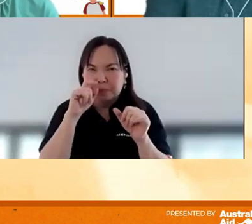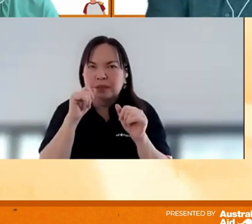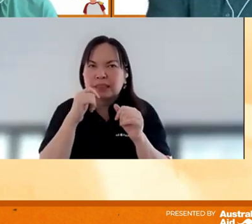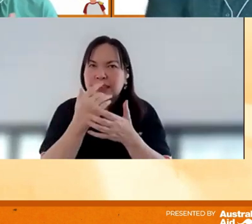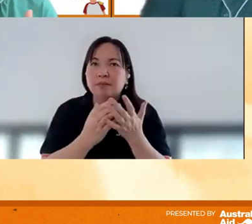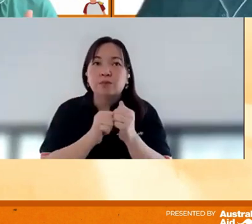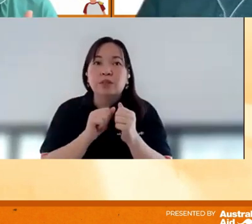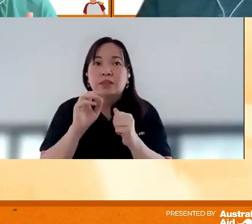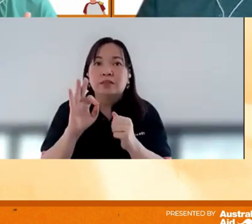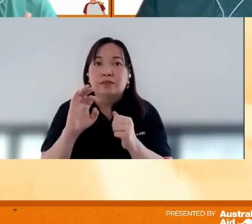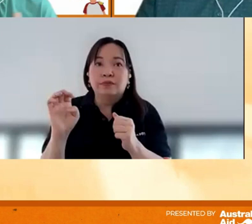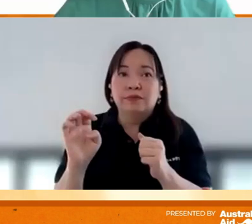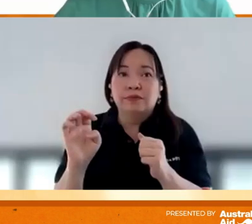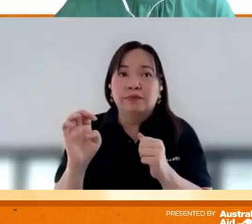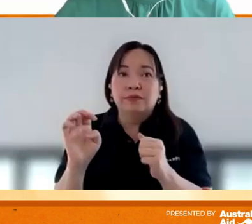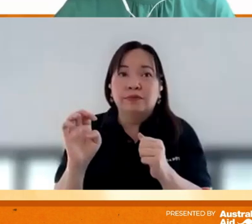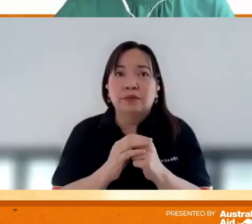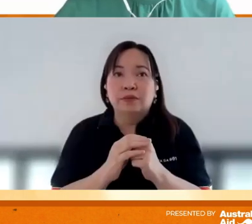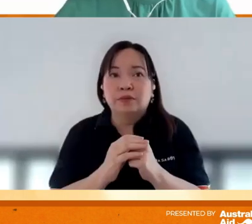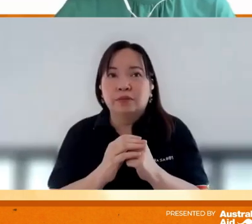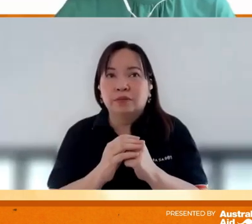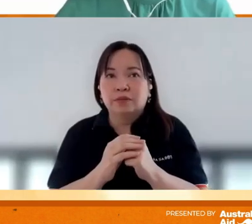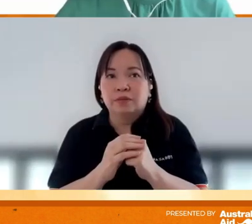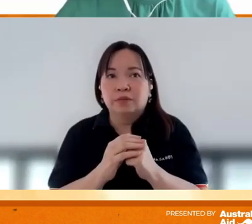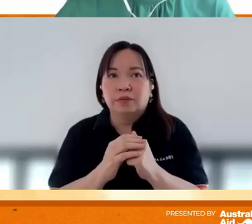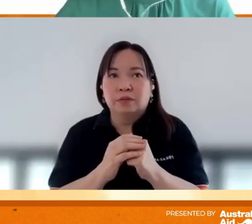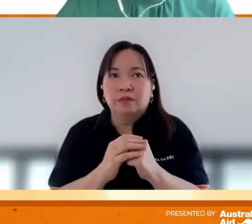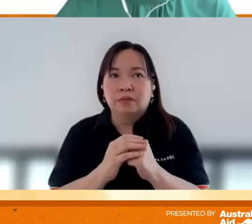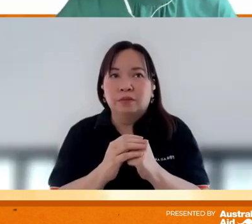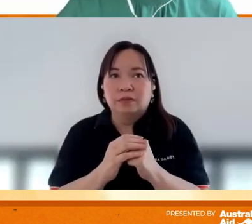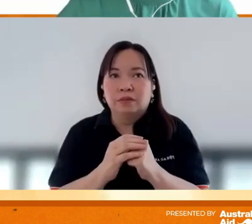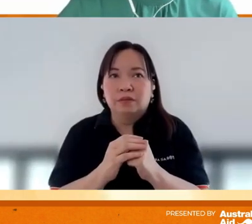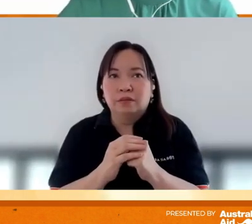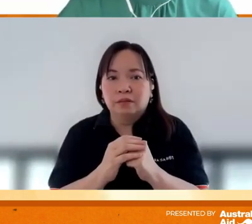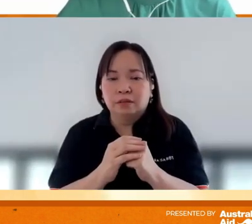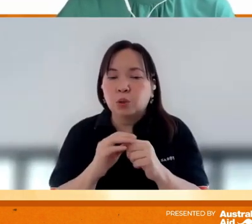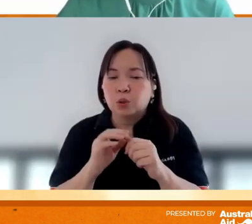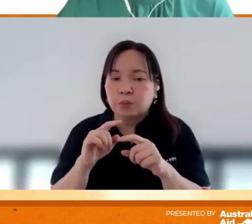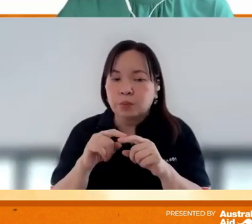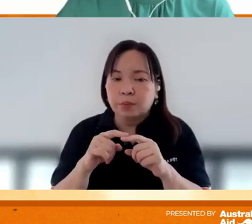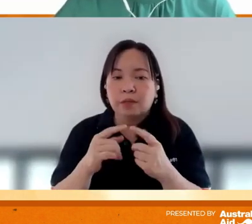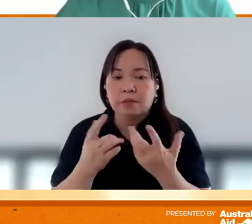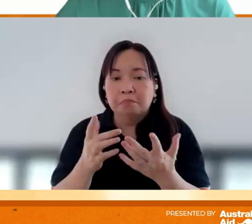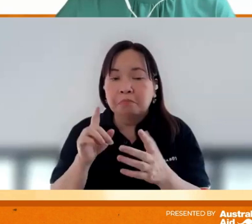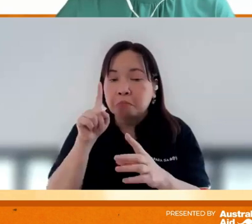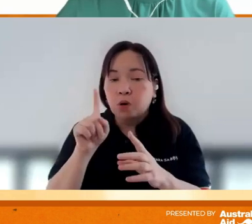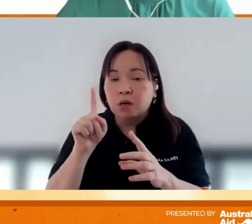Okay? Depende rin, no, kung halimbawa yung age group that you want to